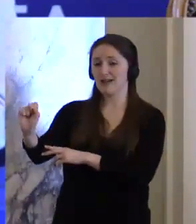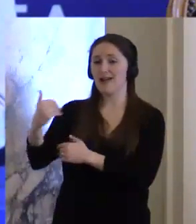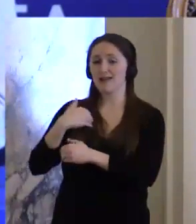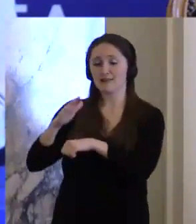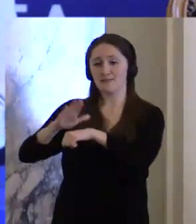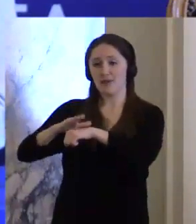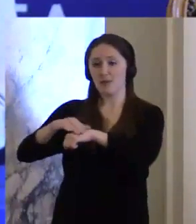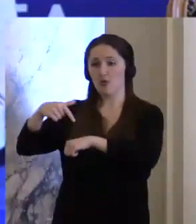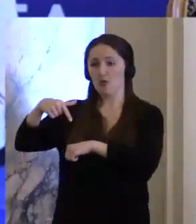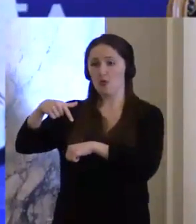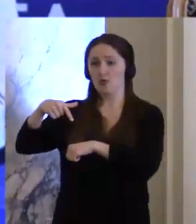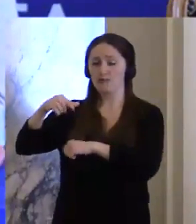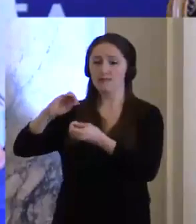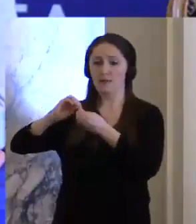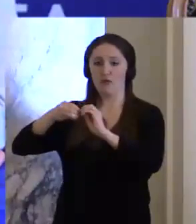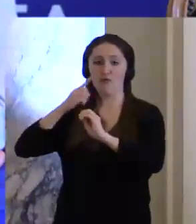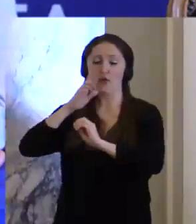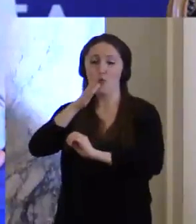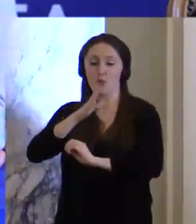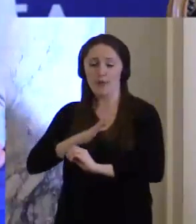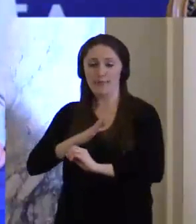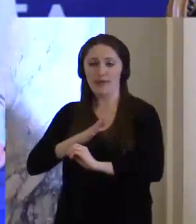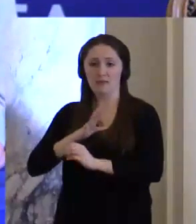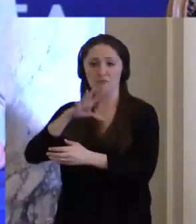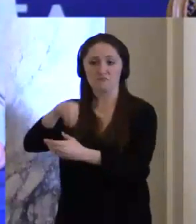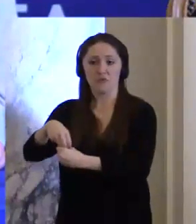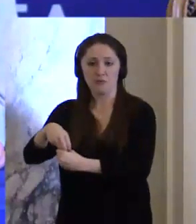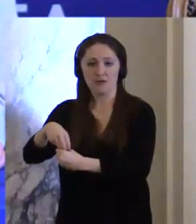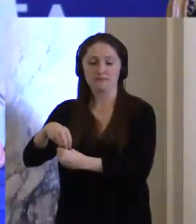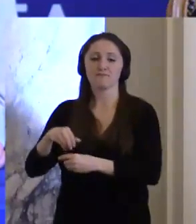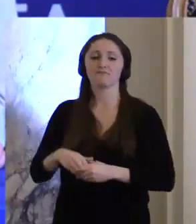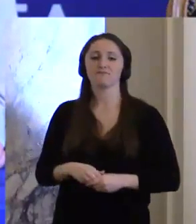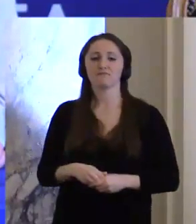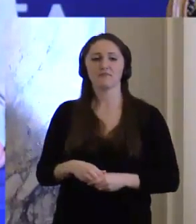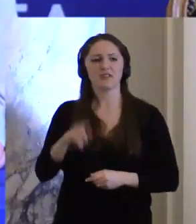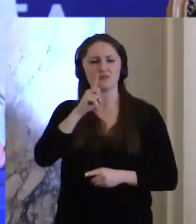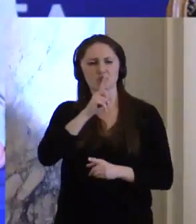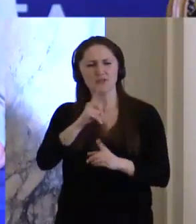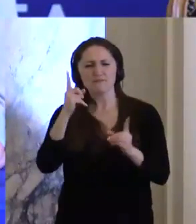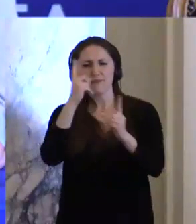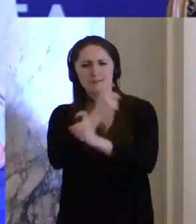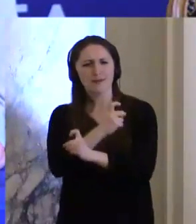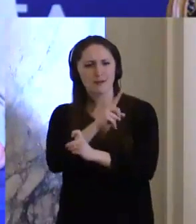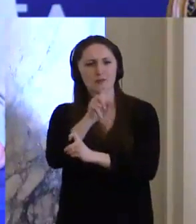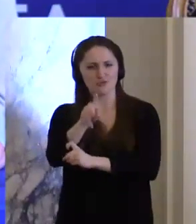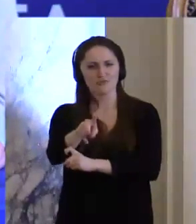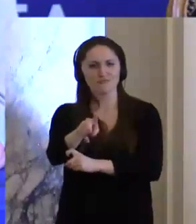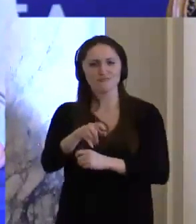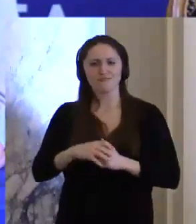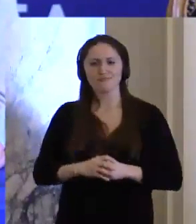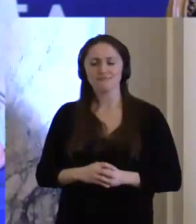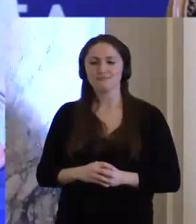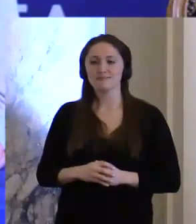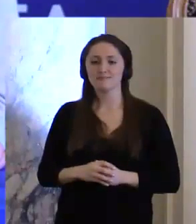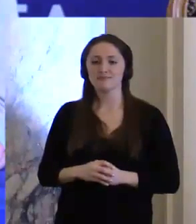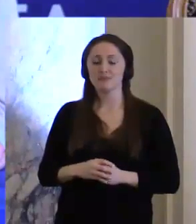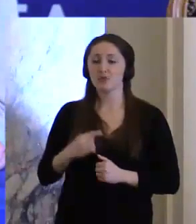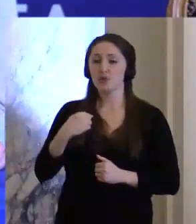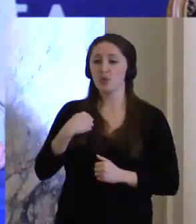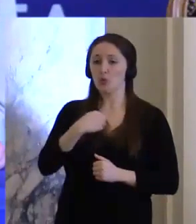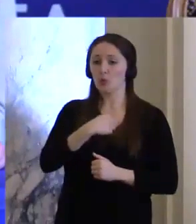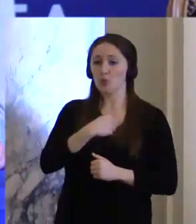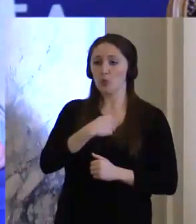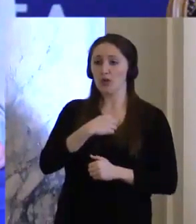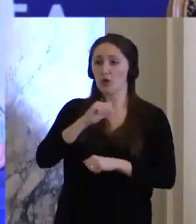women participation? I think this is a pretty complicated question, because while we work